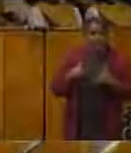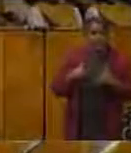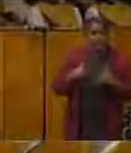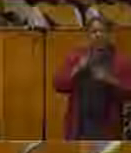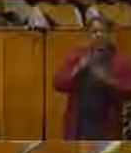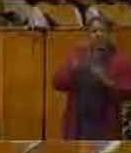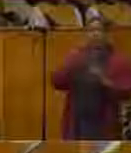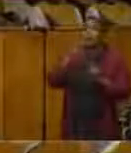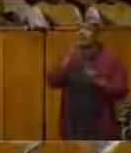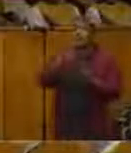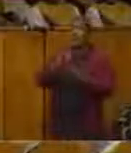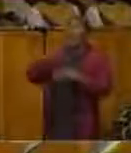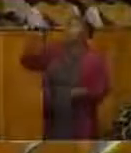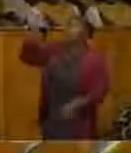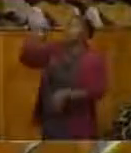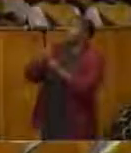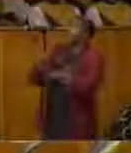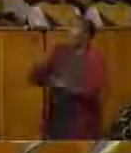Somebody say, God is a giver.